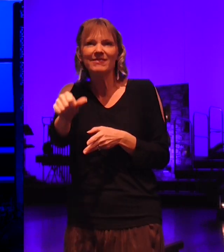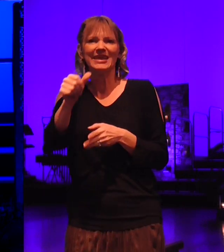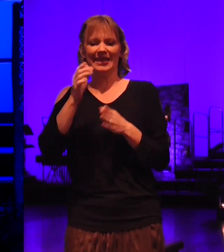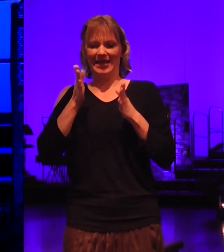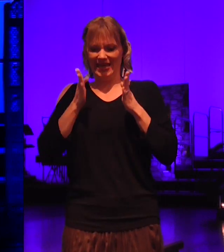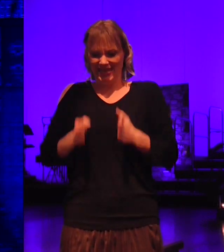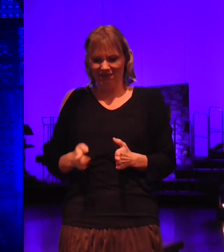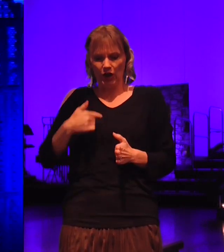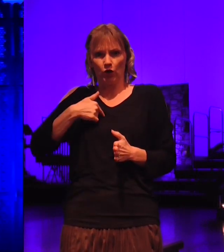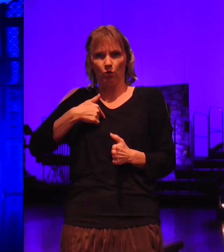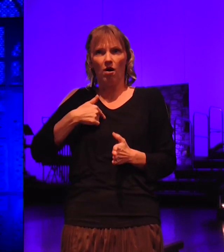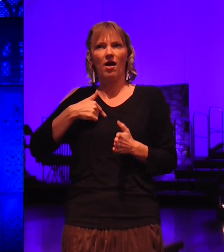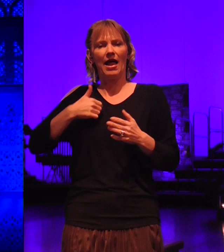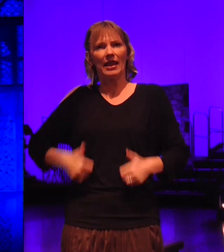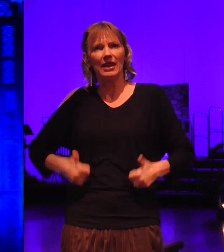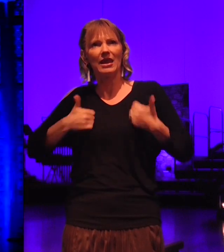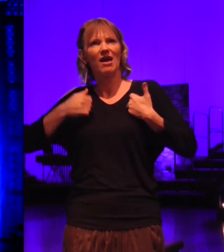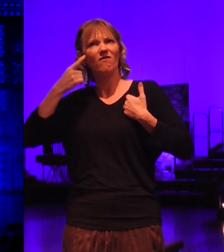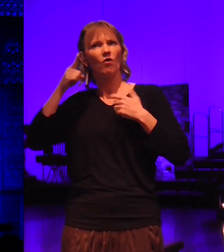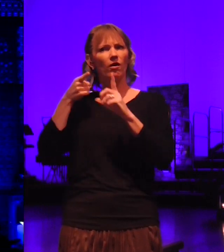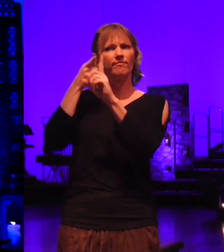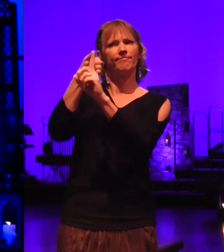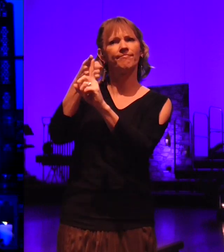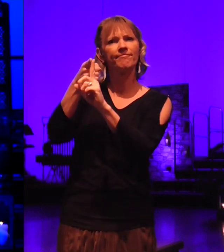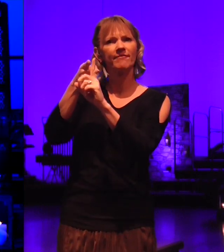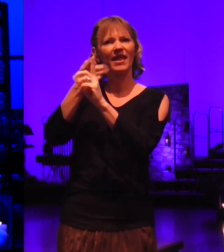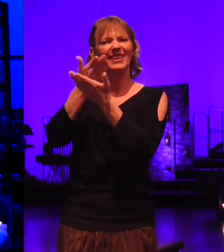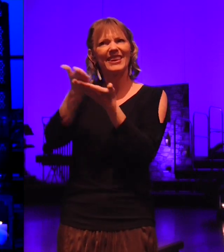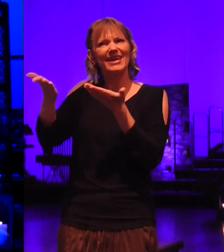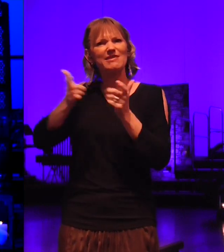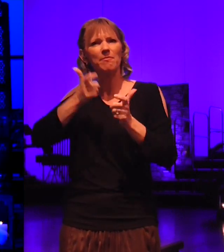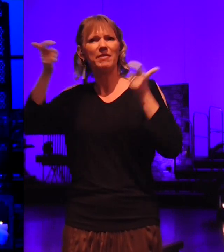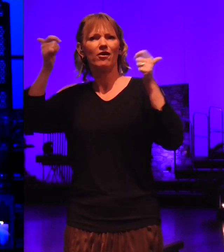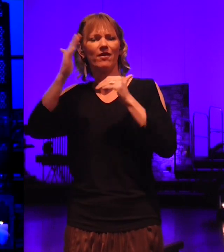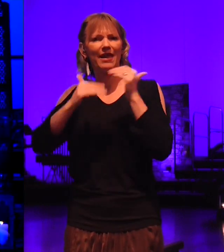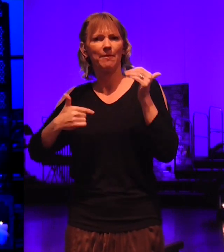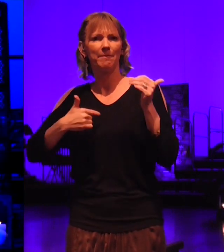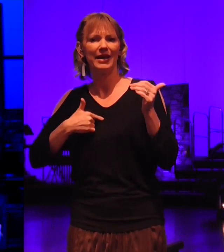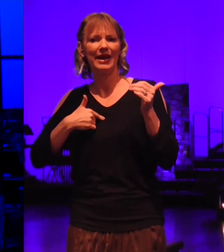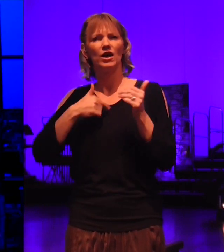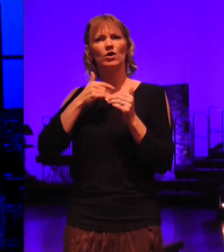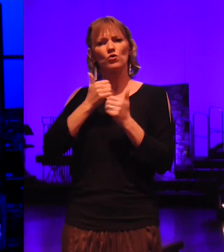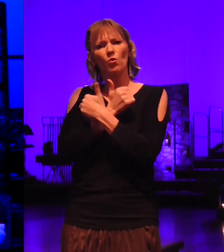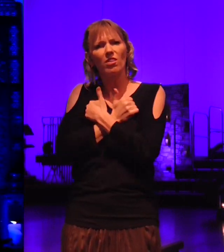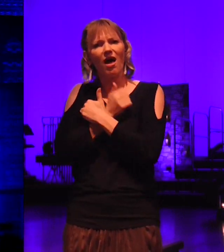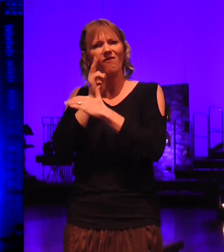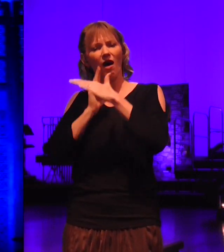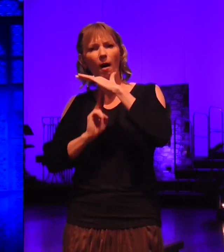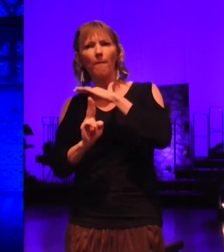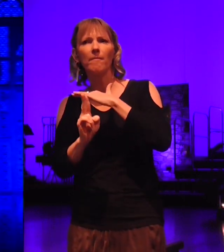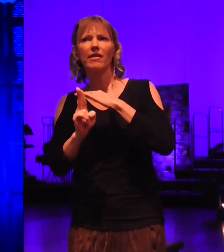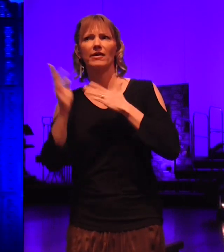and people greater than I am, to humbly love and to serve.